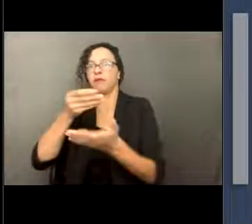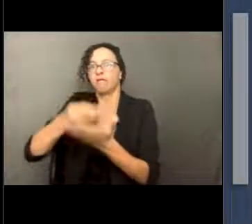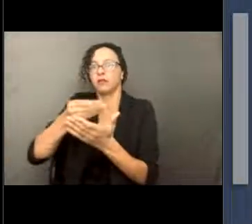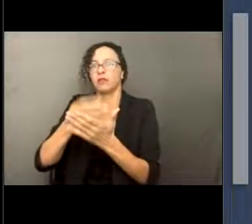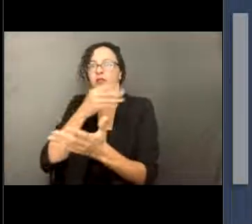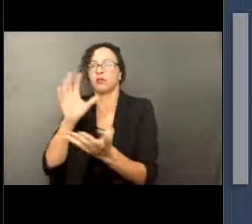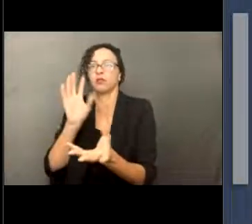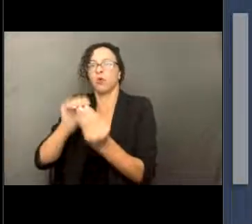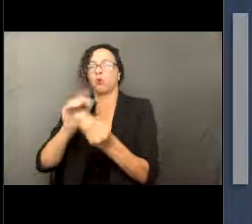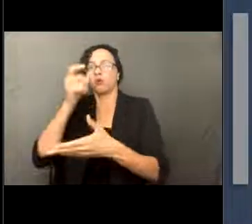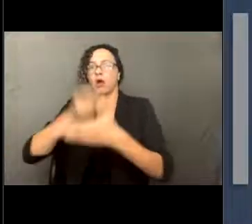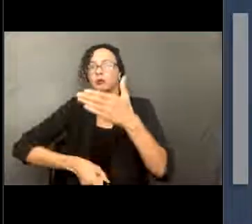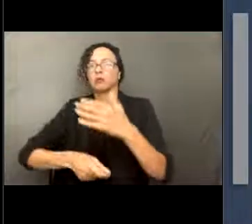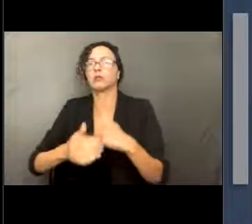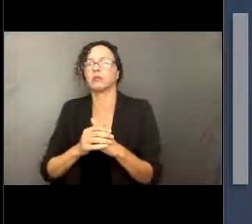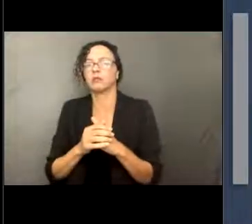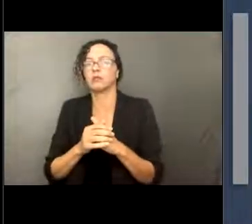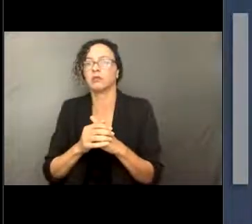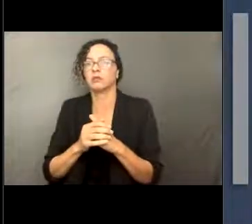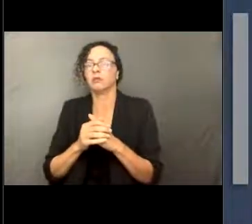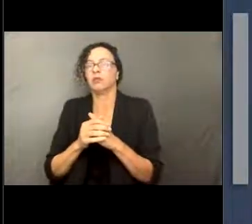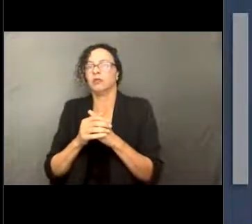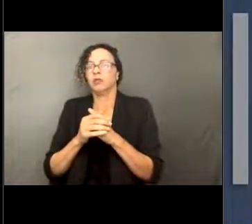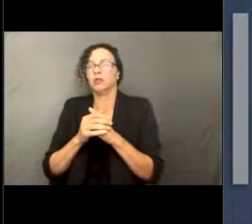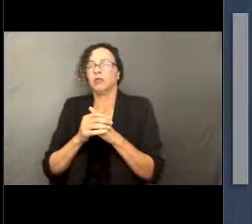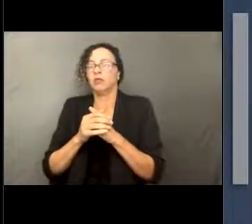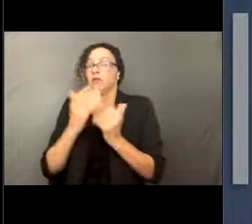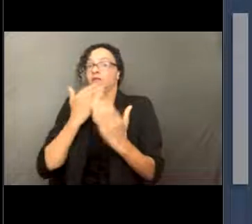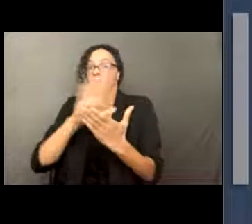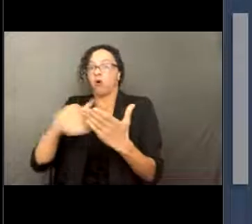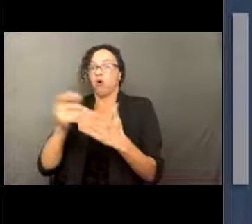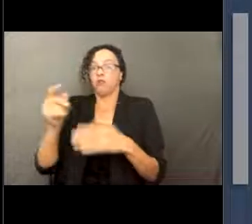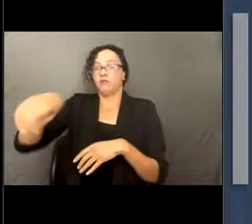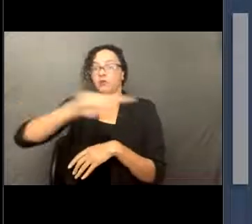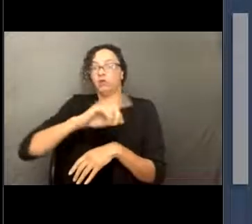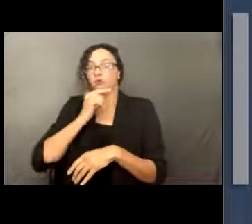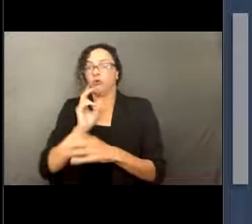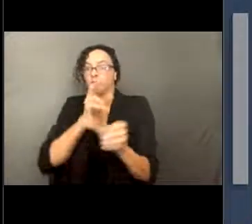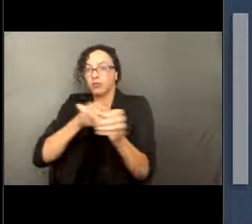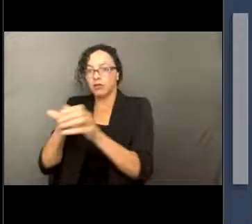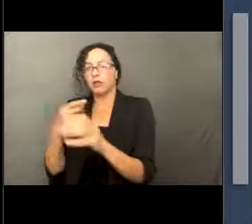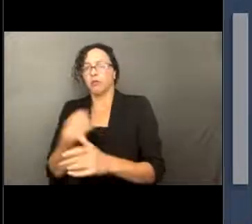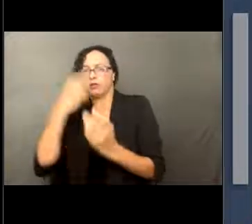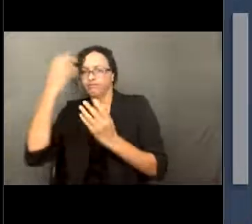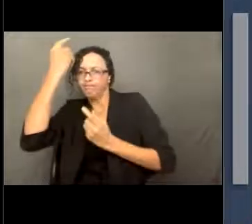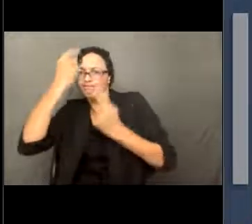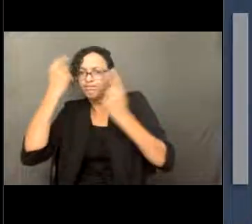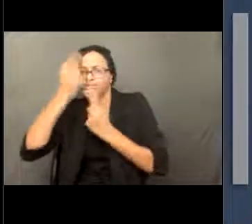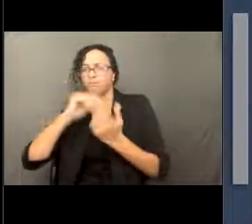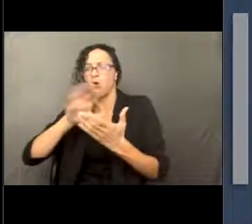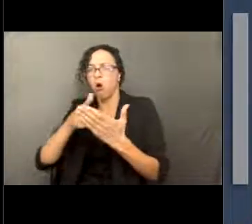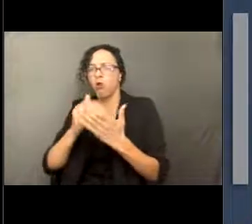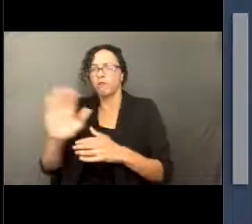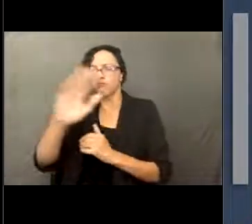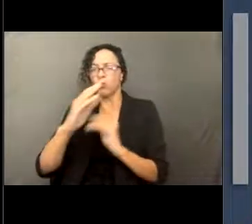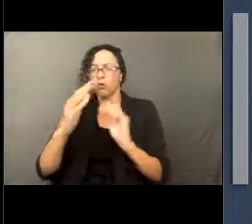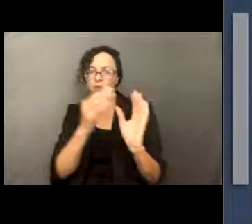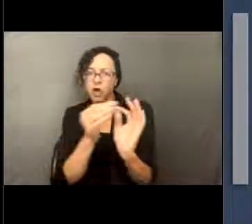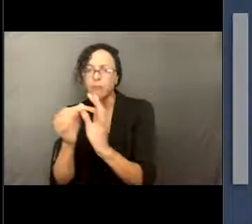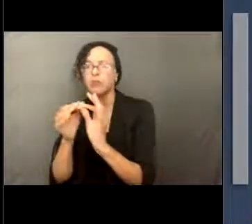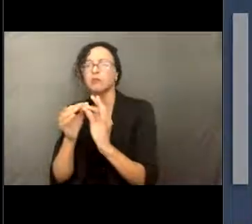trucks. Thanks to all of you who participated. We're considering all of the comments and information as we develop